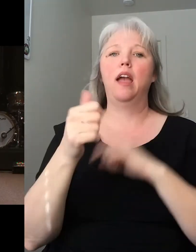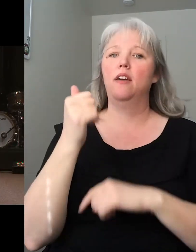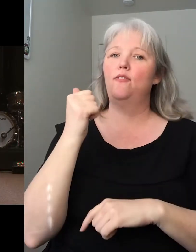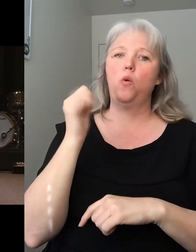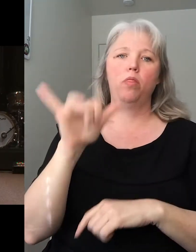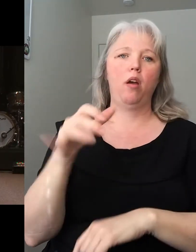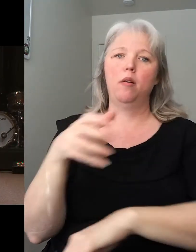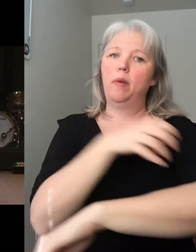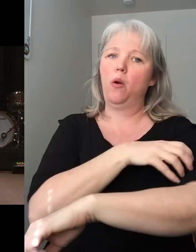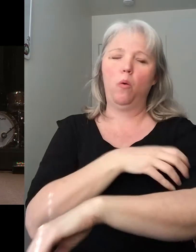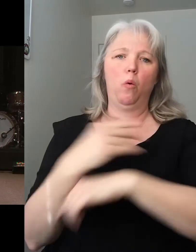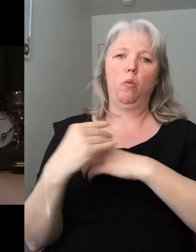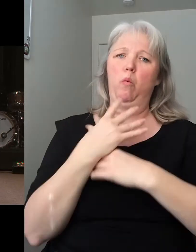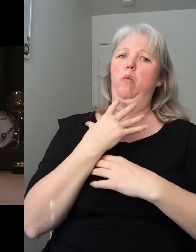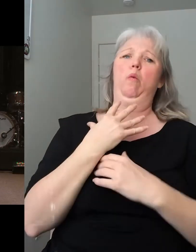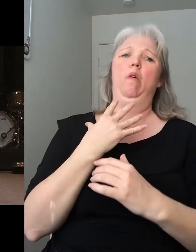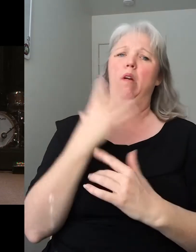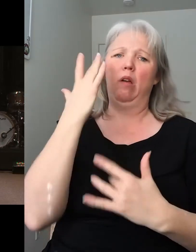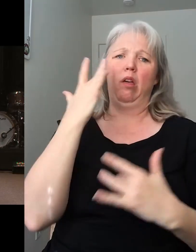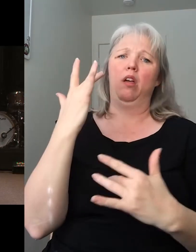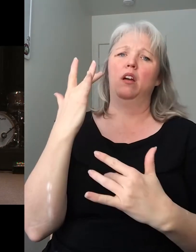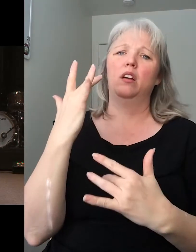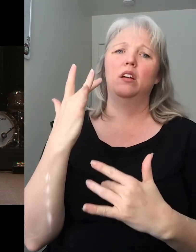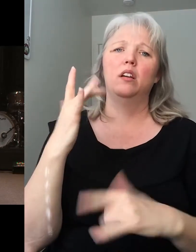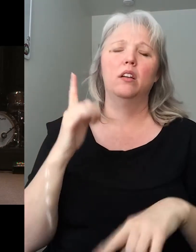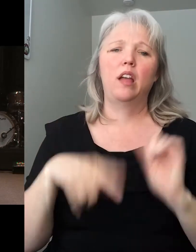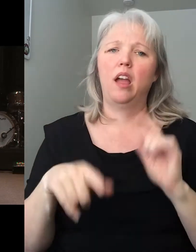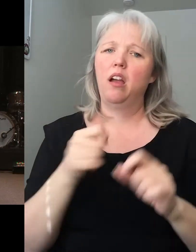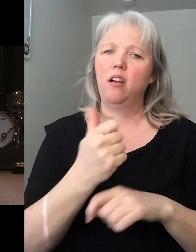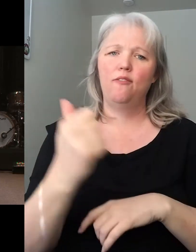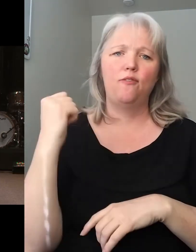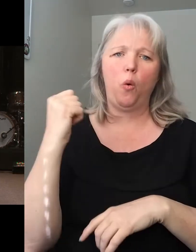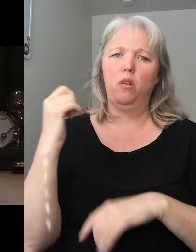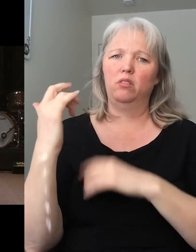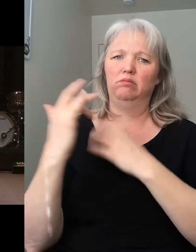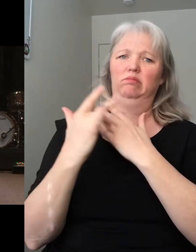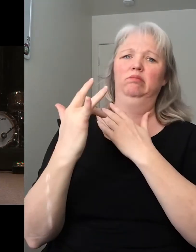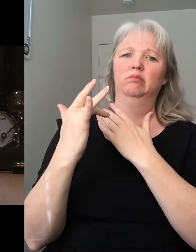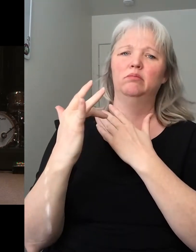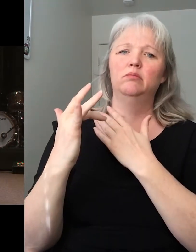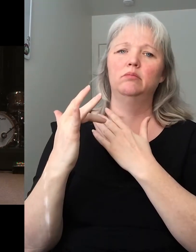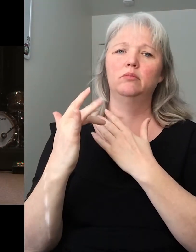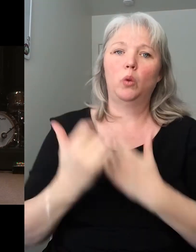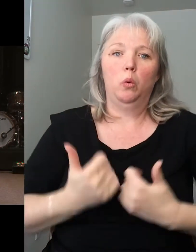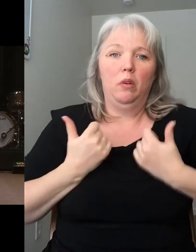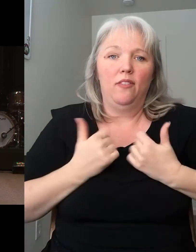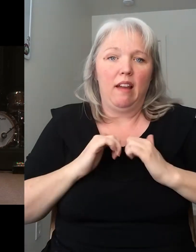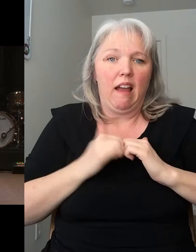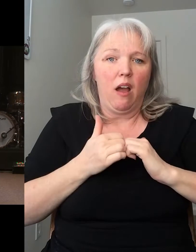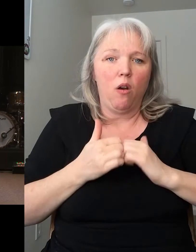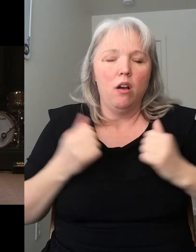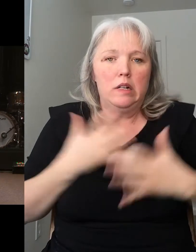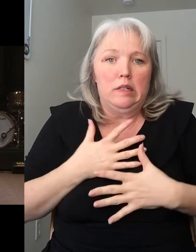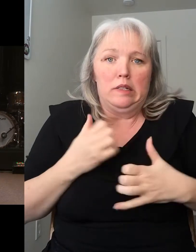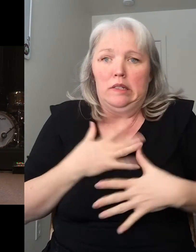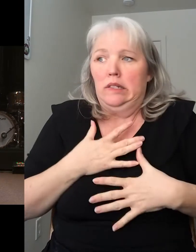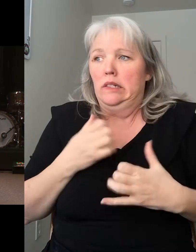avoid its power. They cannot avoid its touch. And so they're living in